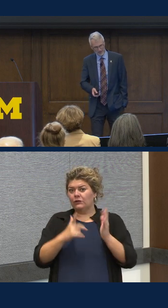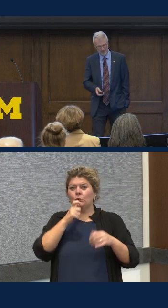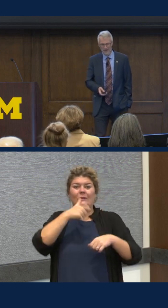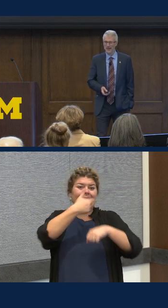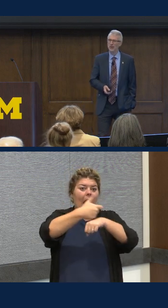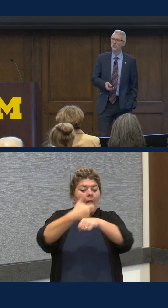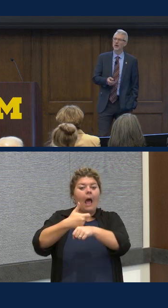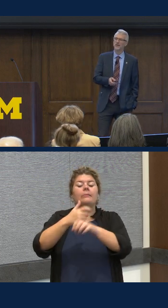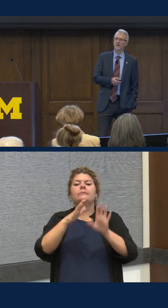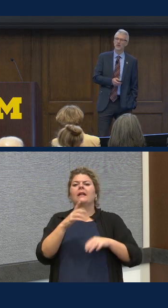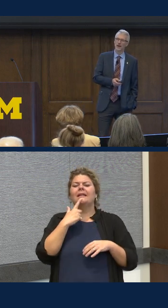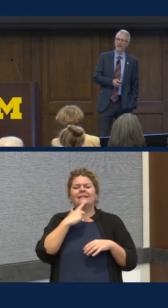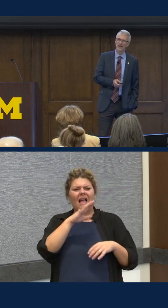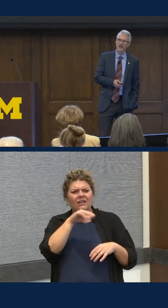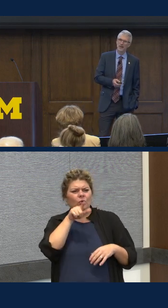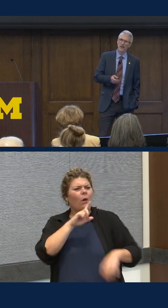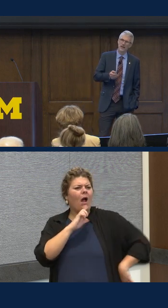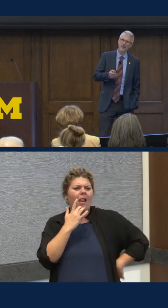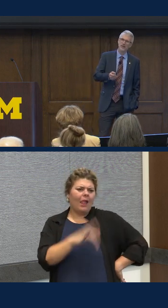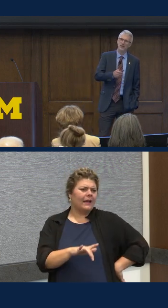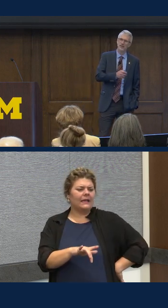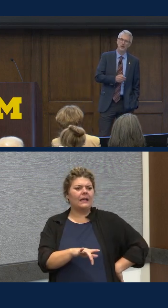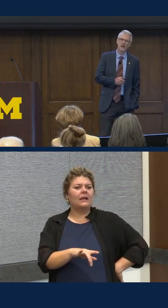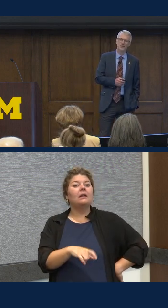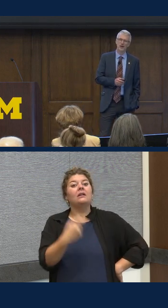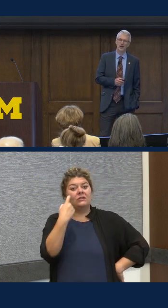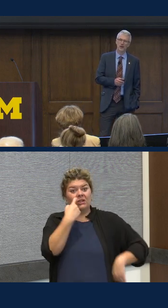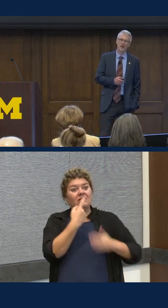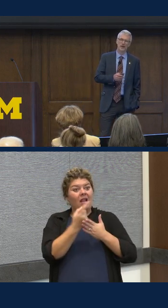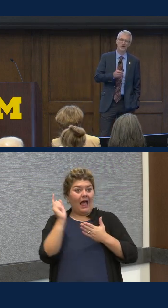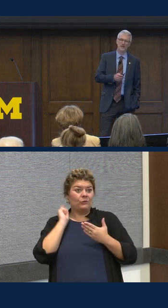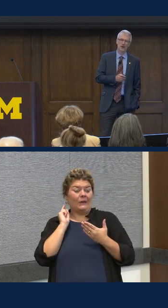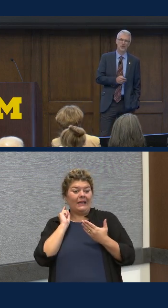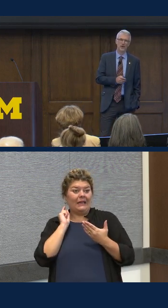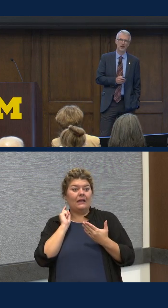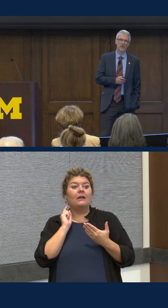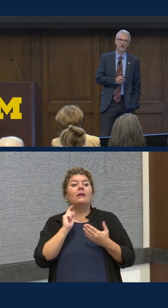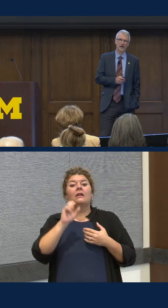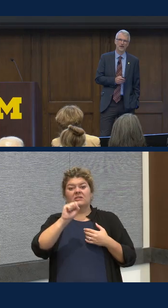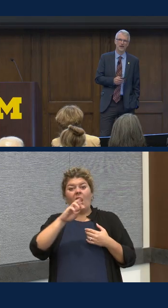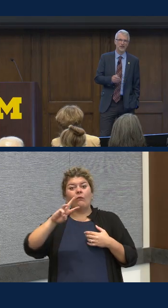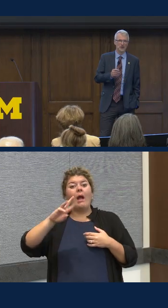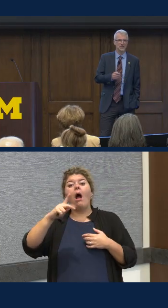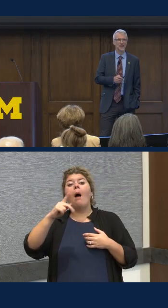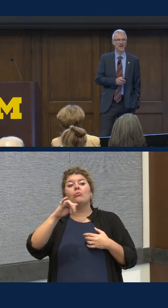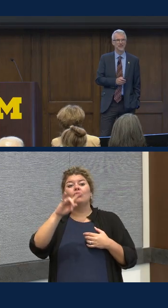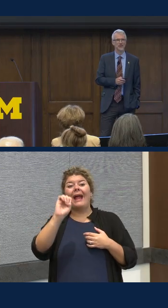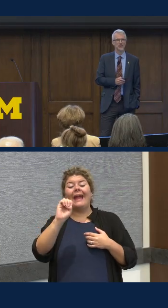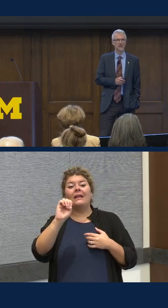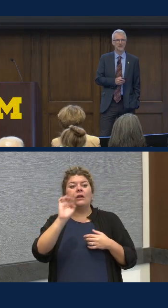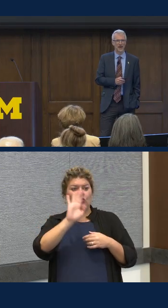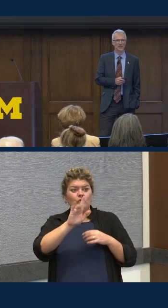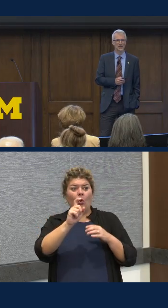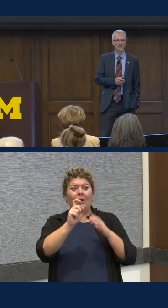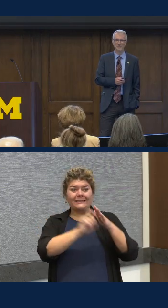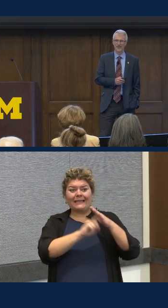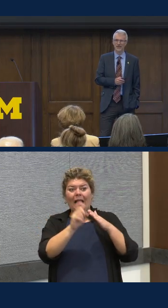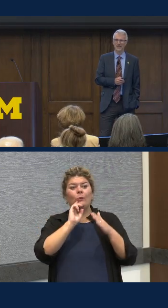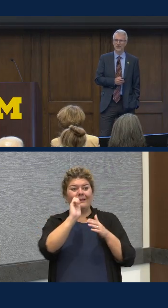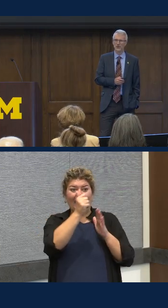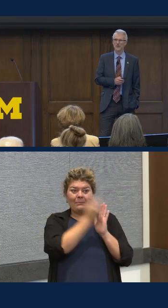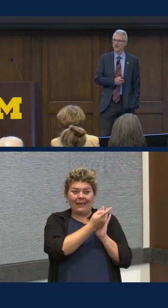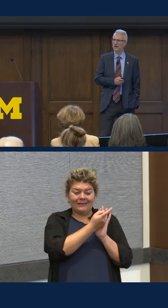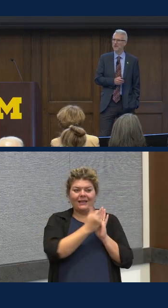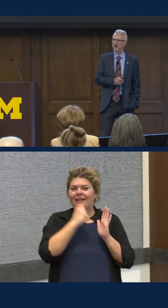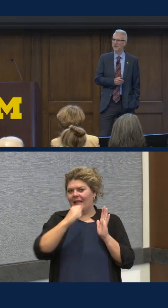up in the machine said, "You are so lucky because just a week ago we got a software upgrade and your scan is going to be 10 minutes instead